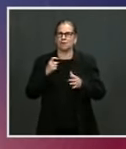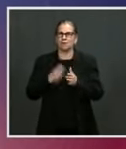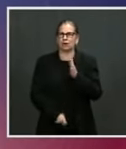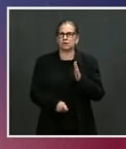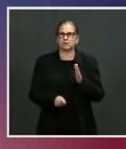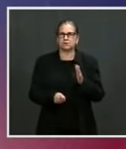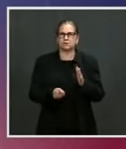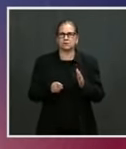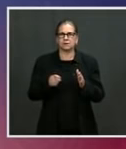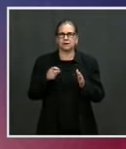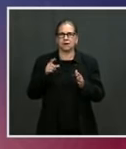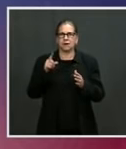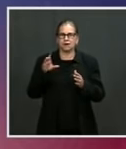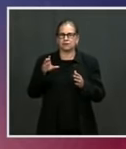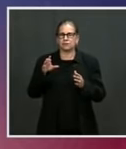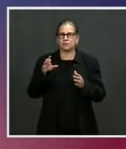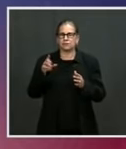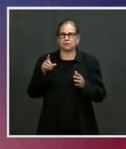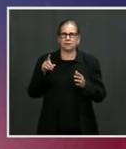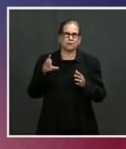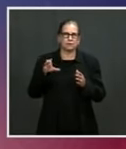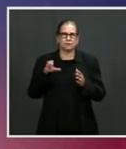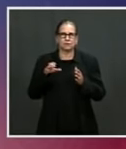Hundreds of graves are here from recent conflicts.